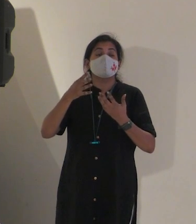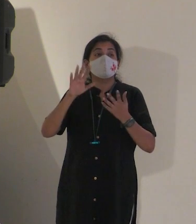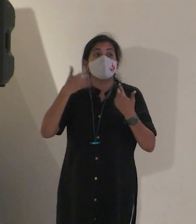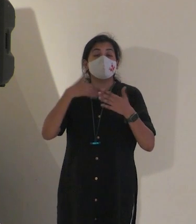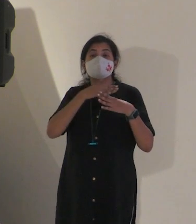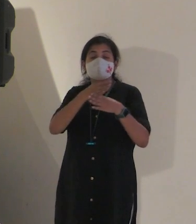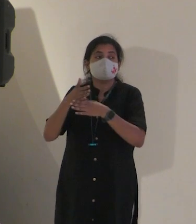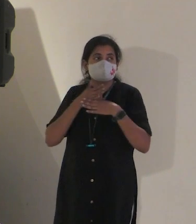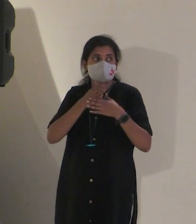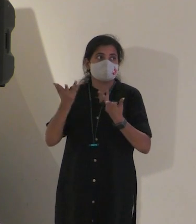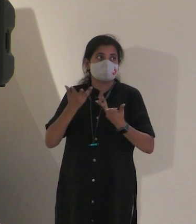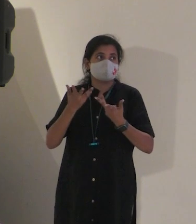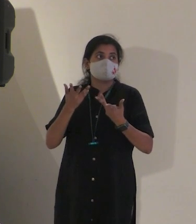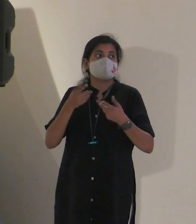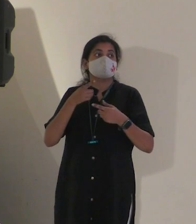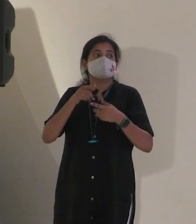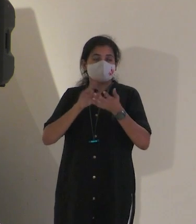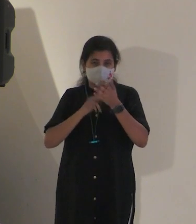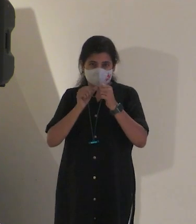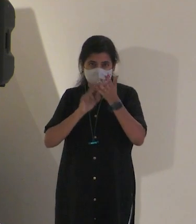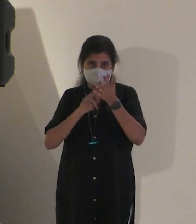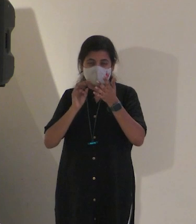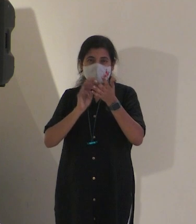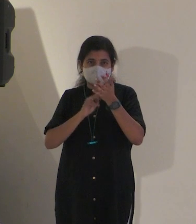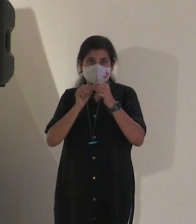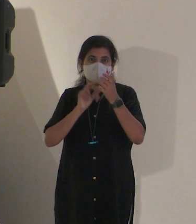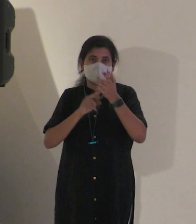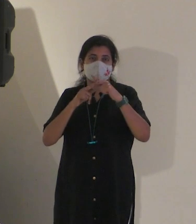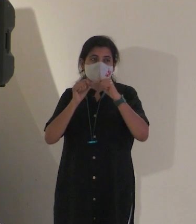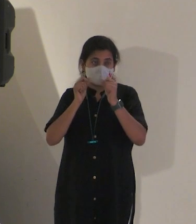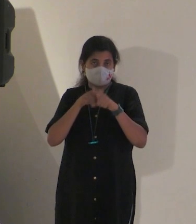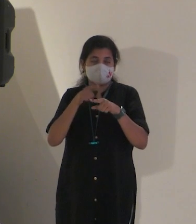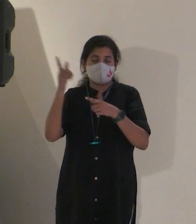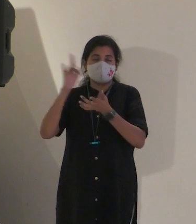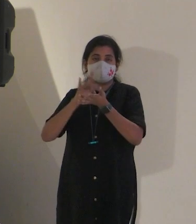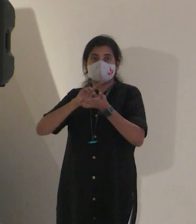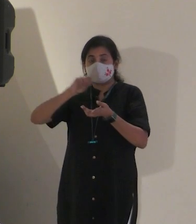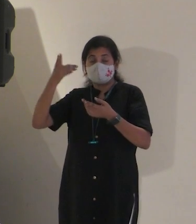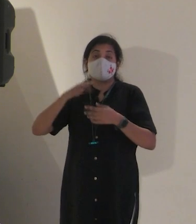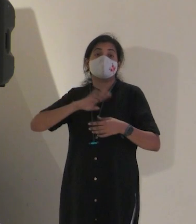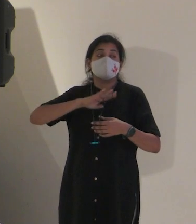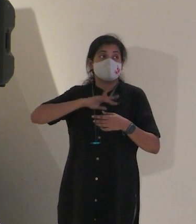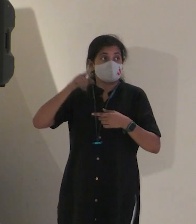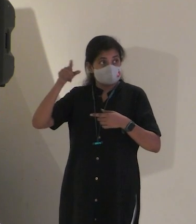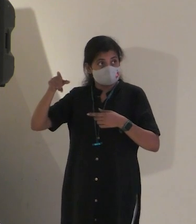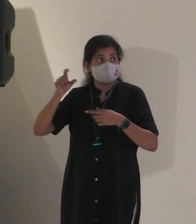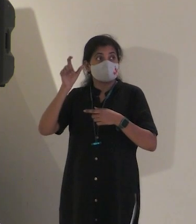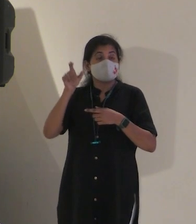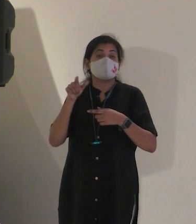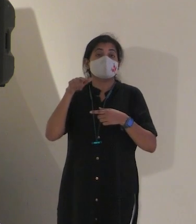like the Namantar of the university in Aurangabad. In Maharashtra, the term Namantar